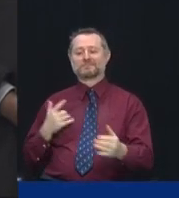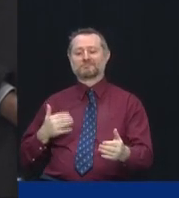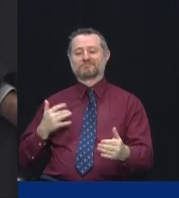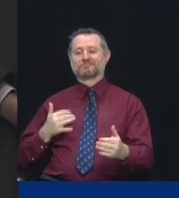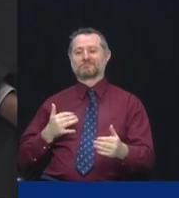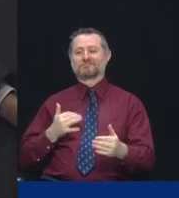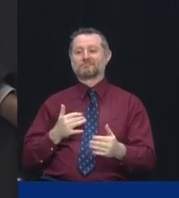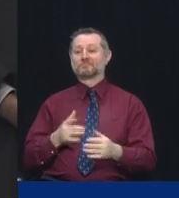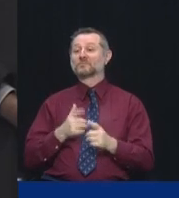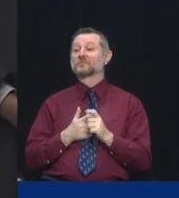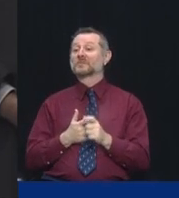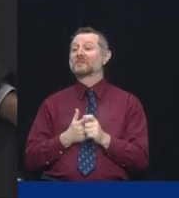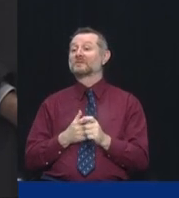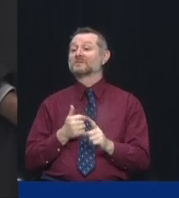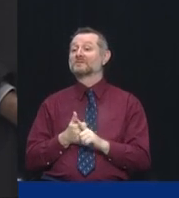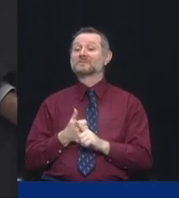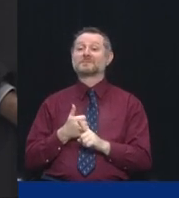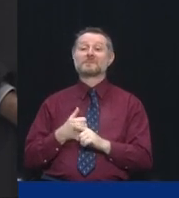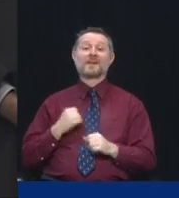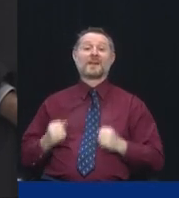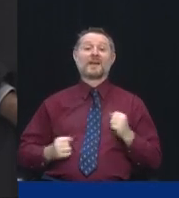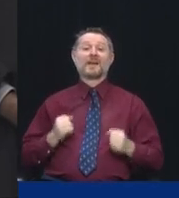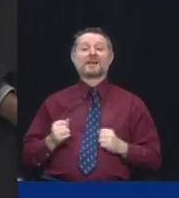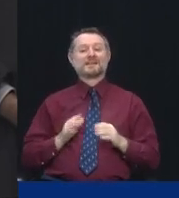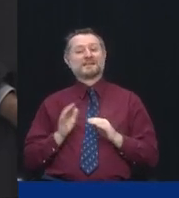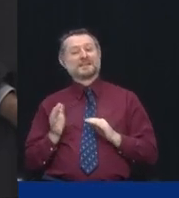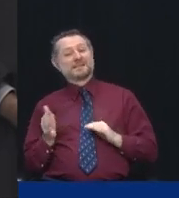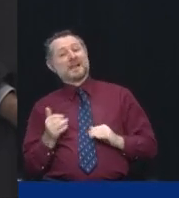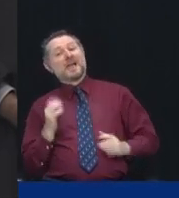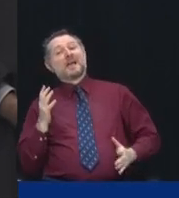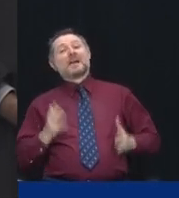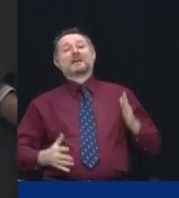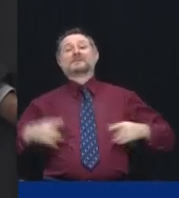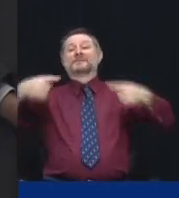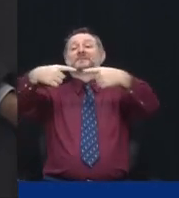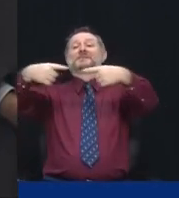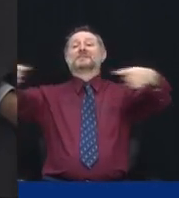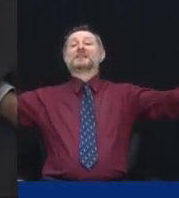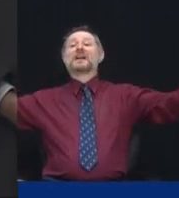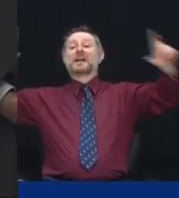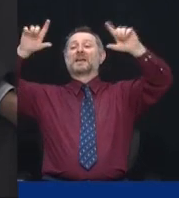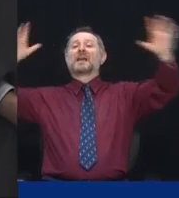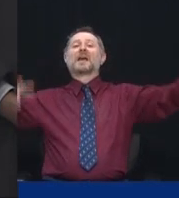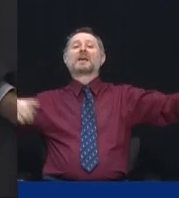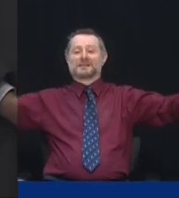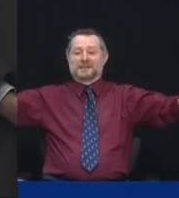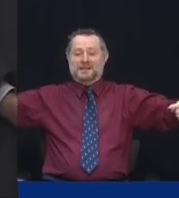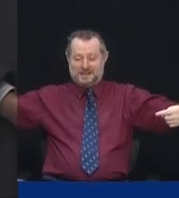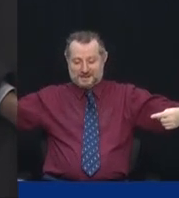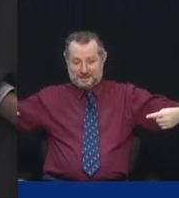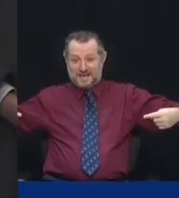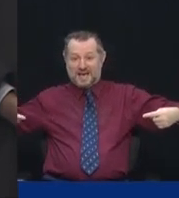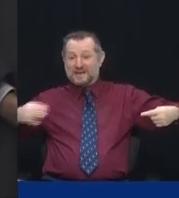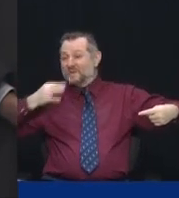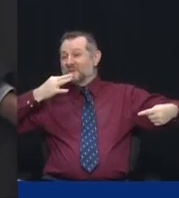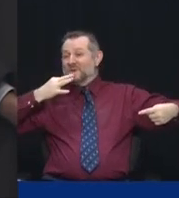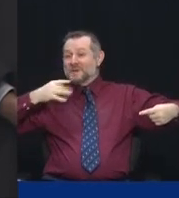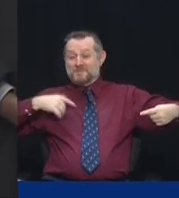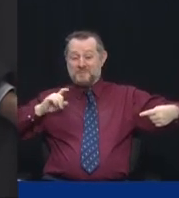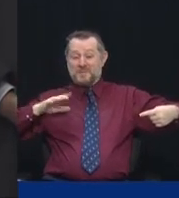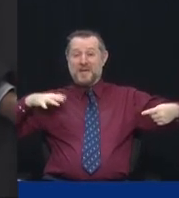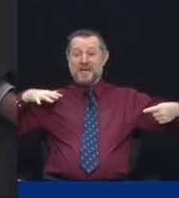the last corner. The tape and the end of the race is ahead of us. Now is no time to